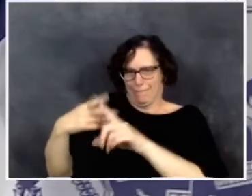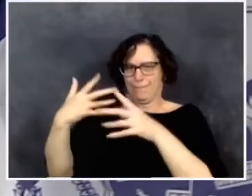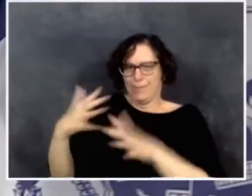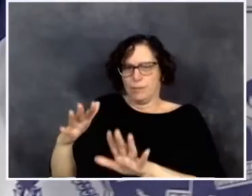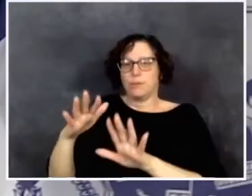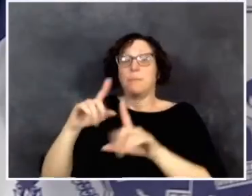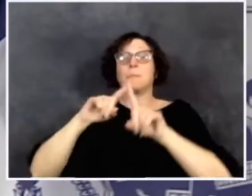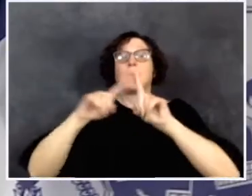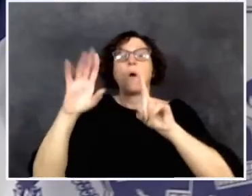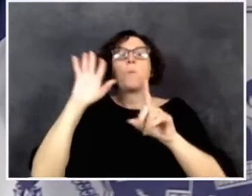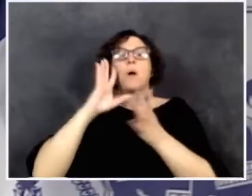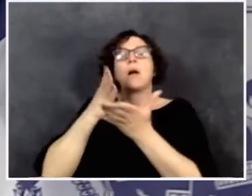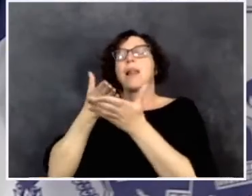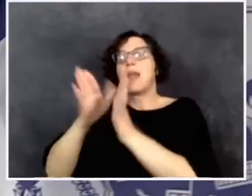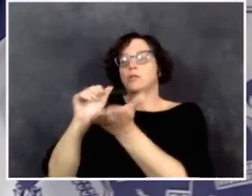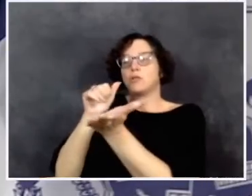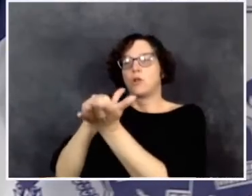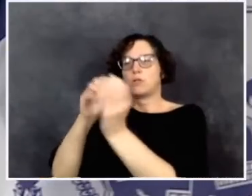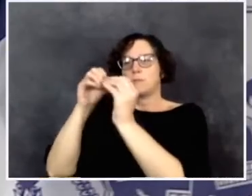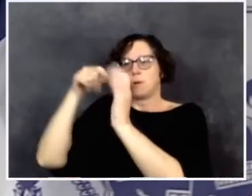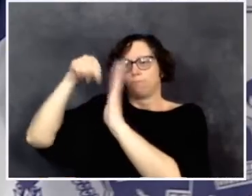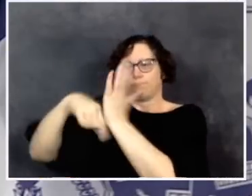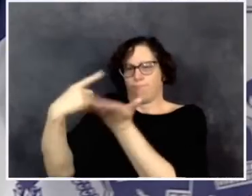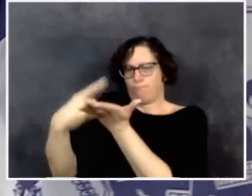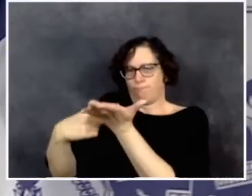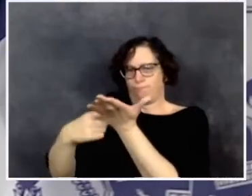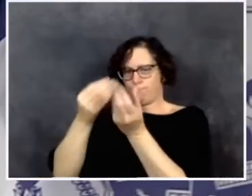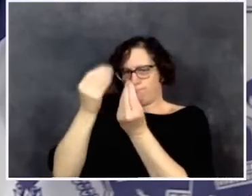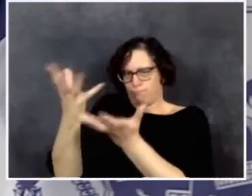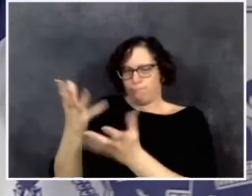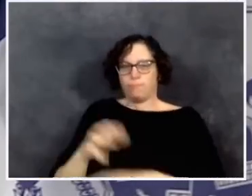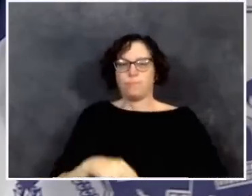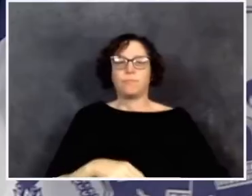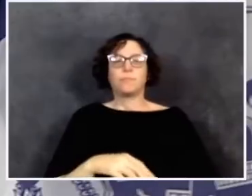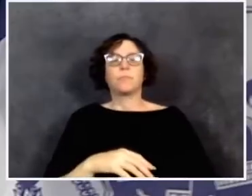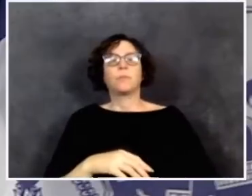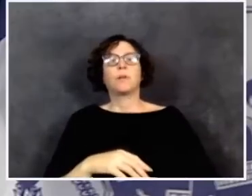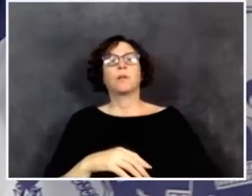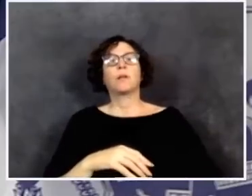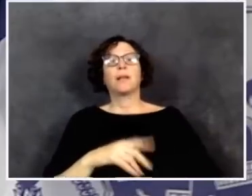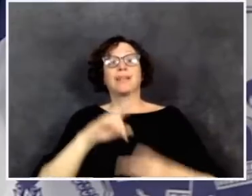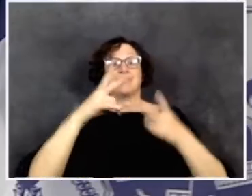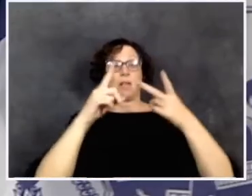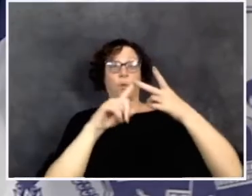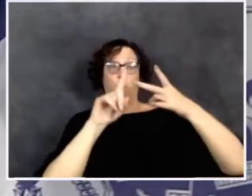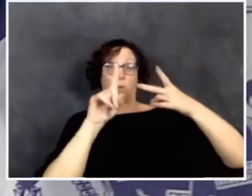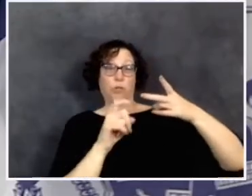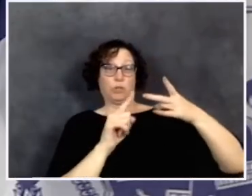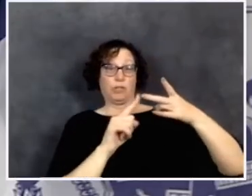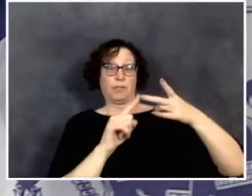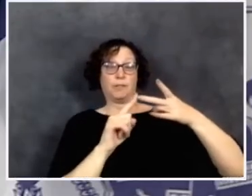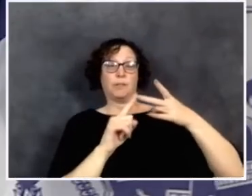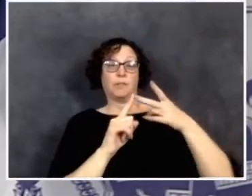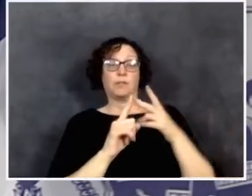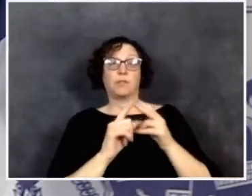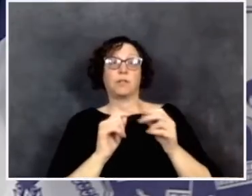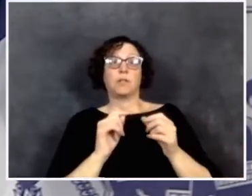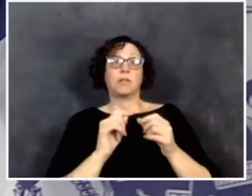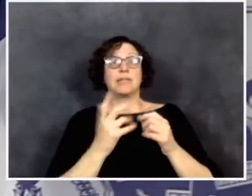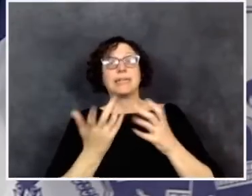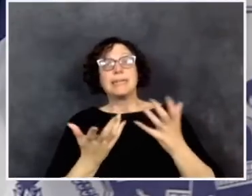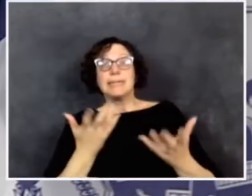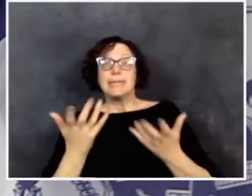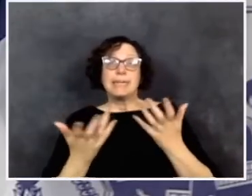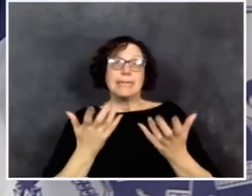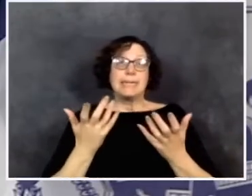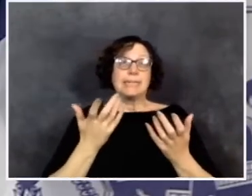would say, as they speak to the question of, folks coming out of quarantine and what kind of connection they can have with their family and all, just to